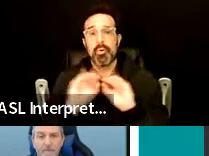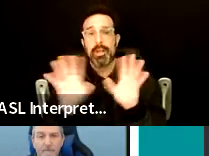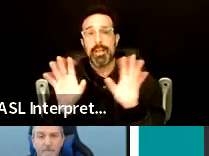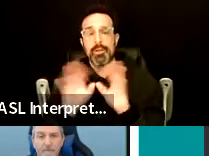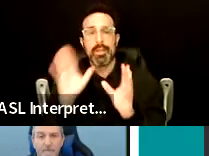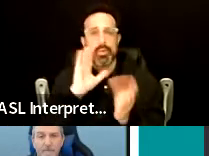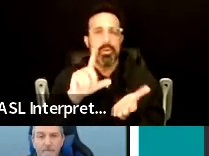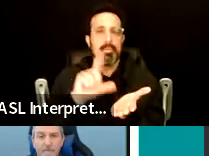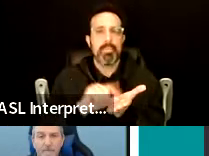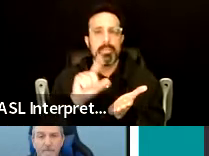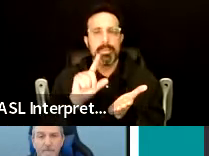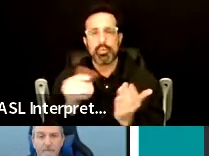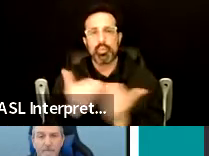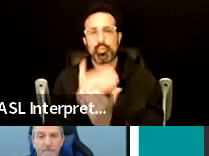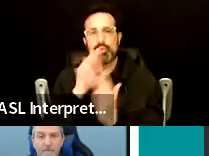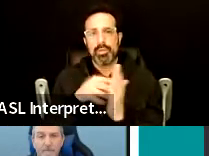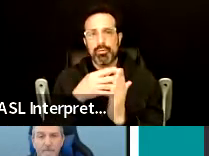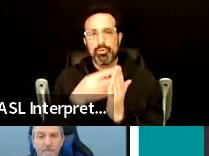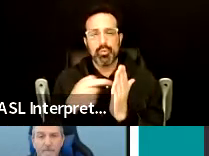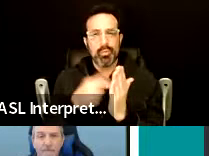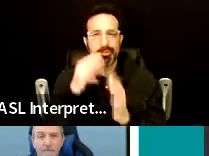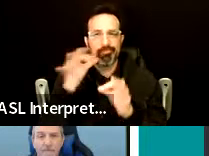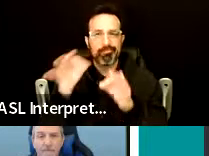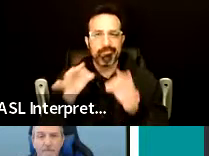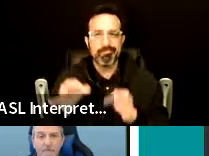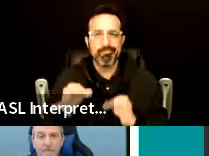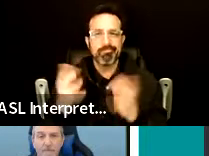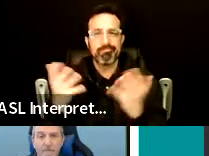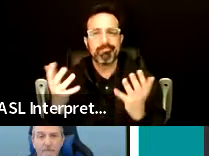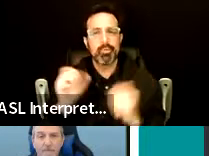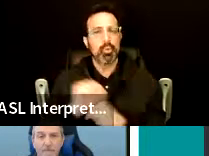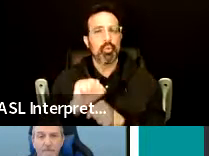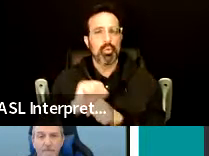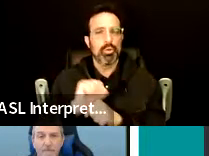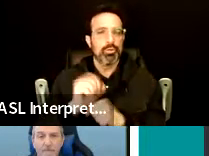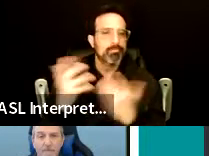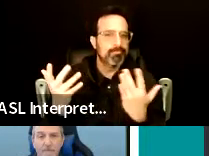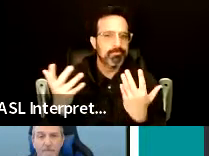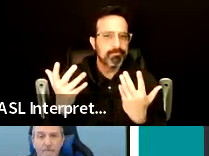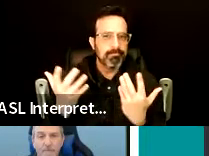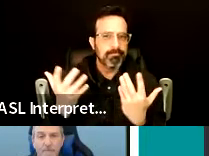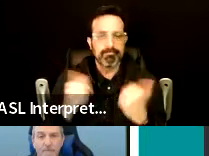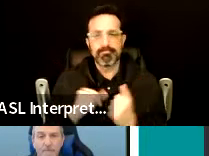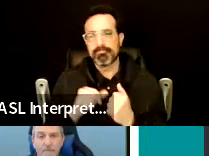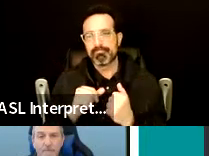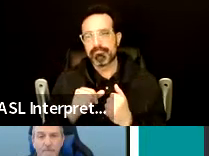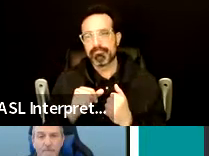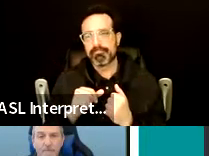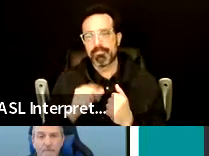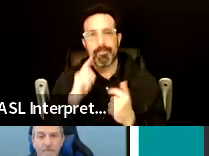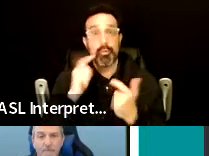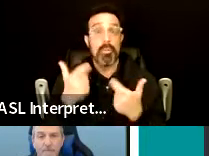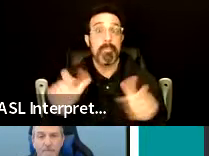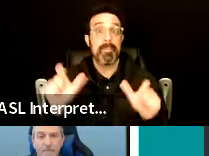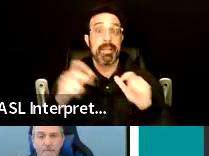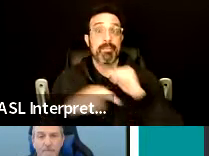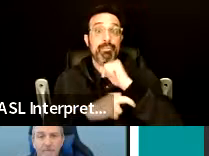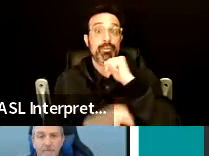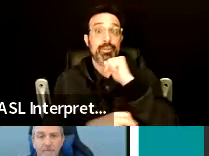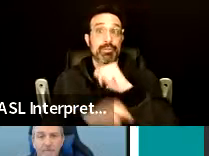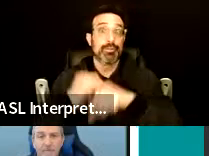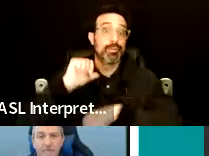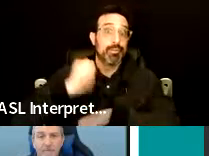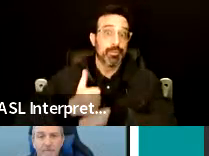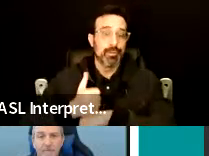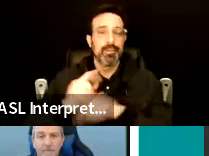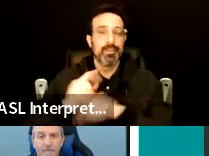publishing a new schedule that talks about when the in-water work window will be hit for the big bridge. But we have a number